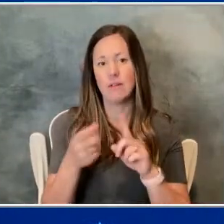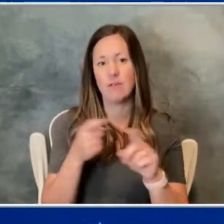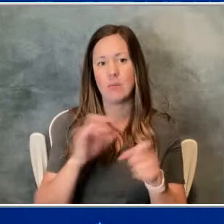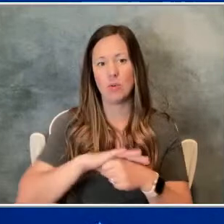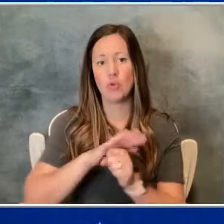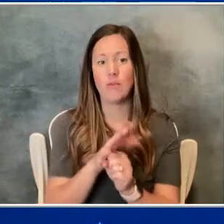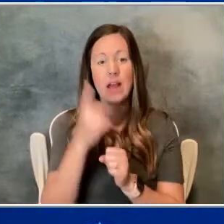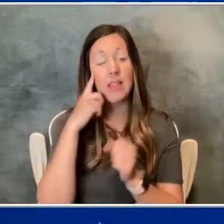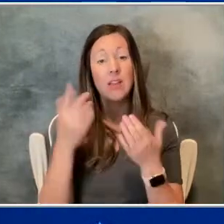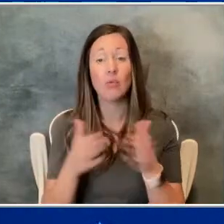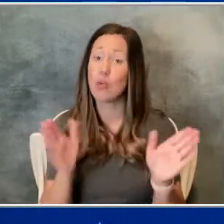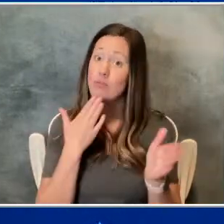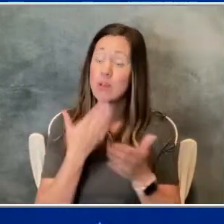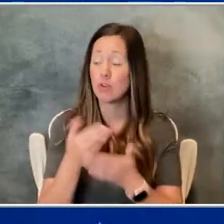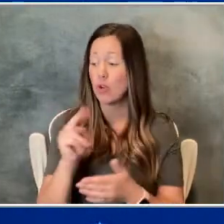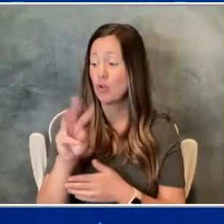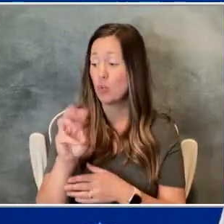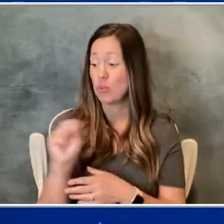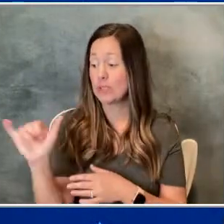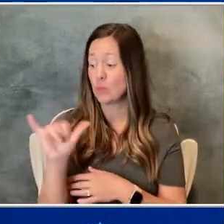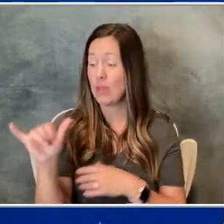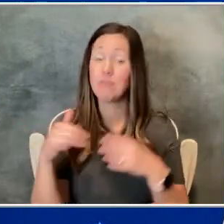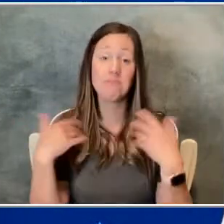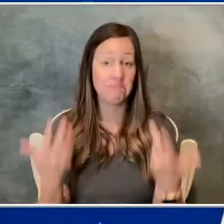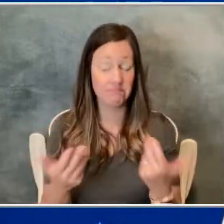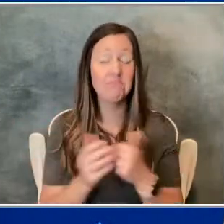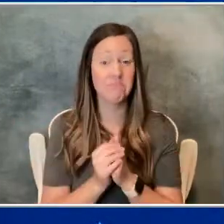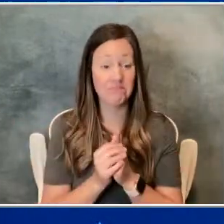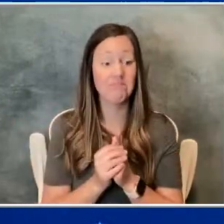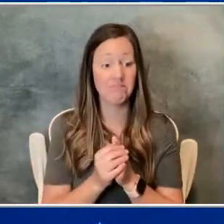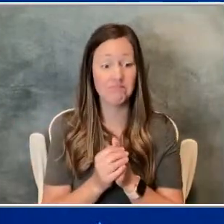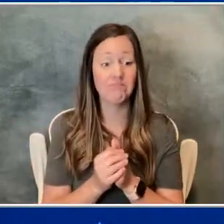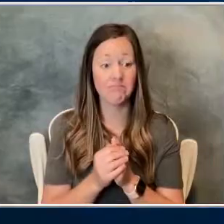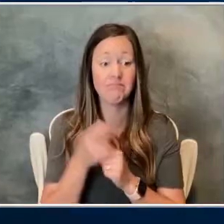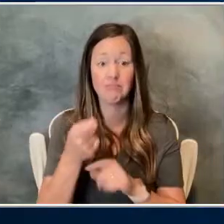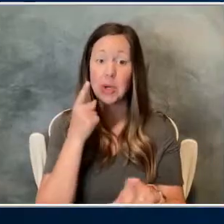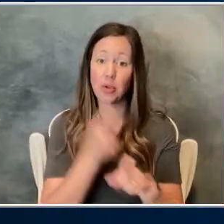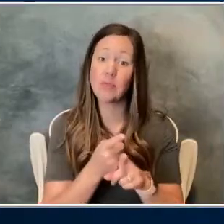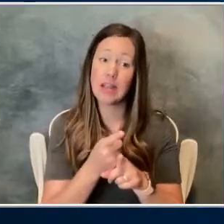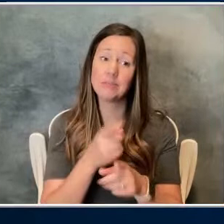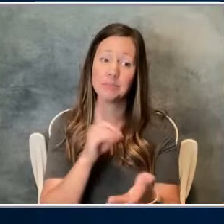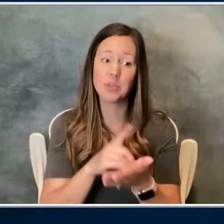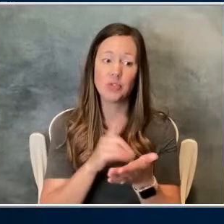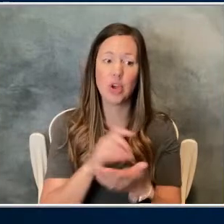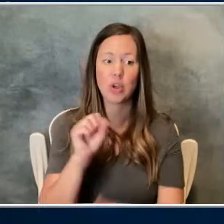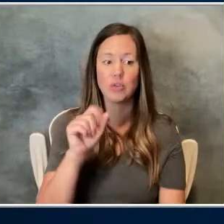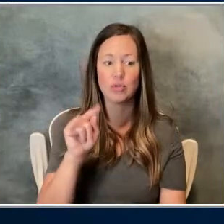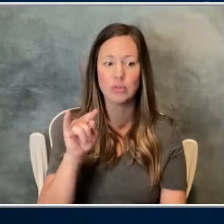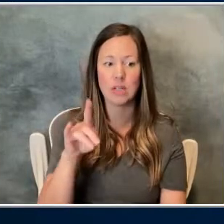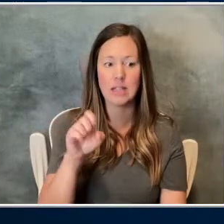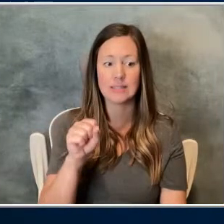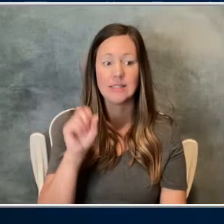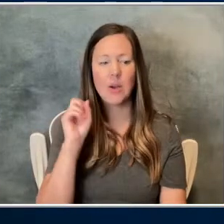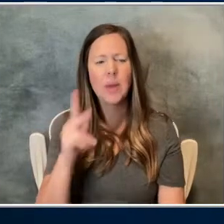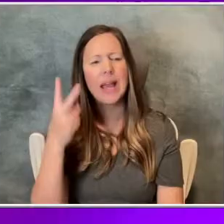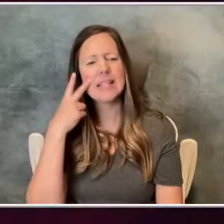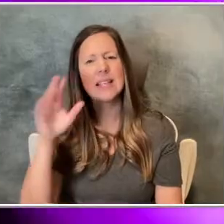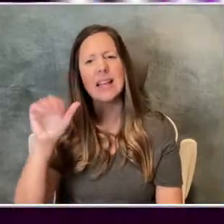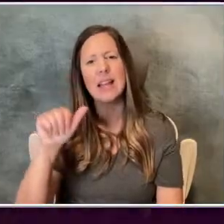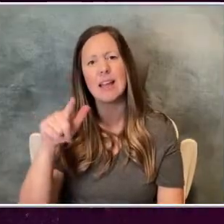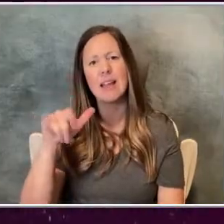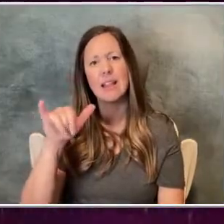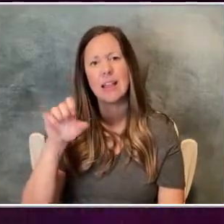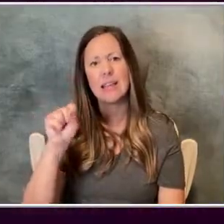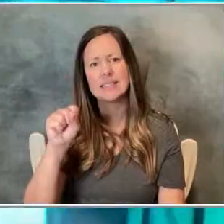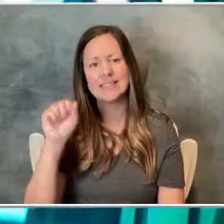is good news as well. But I think you're spot on, Steve. All right, I see that Alexis Del Cid is back in the studio.